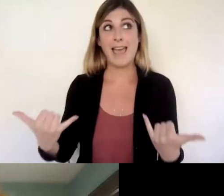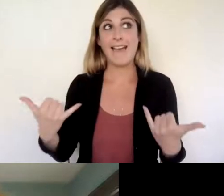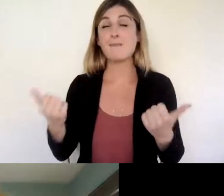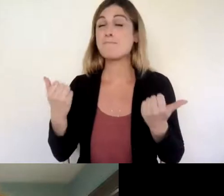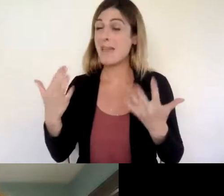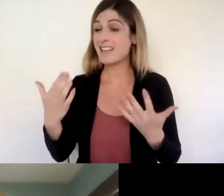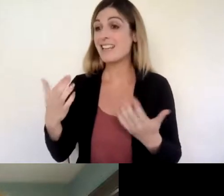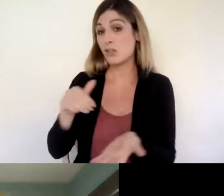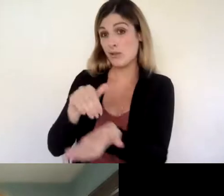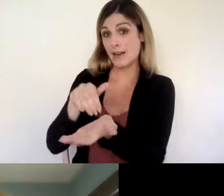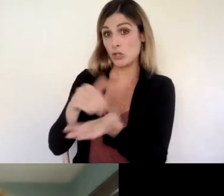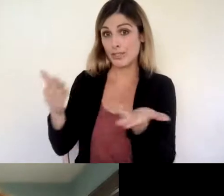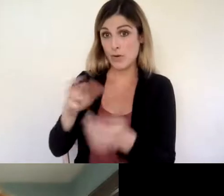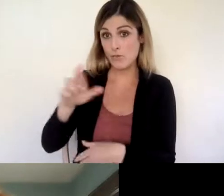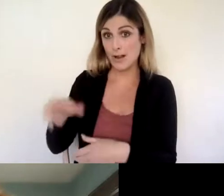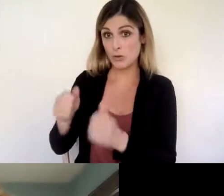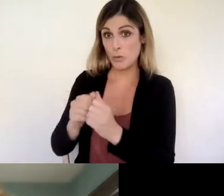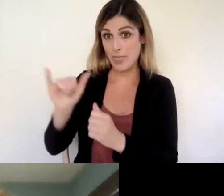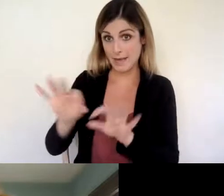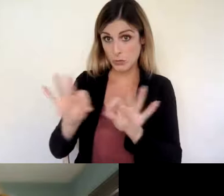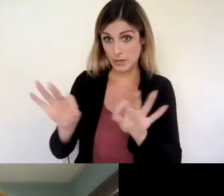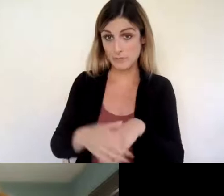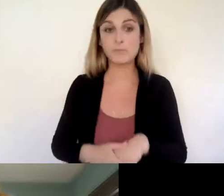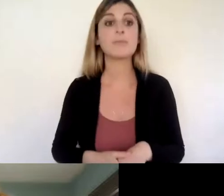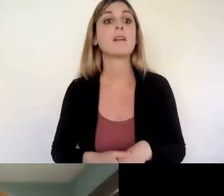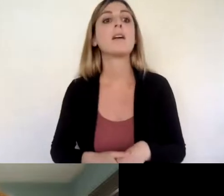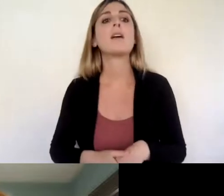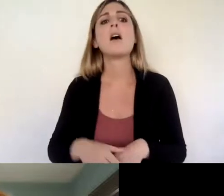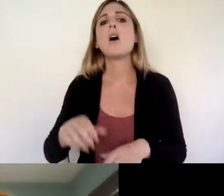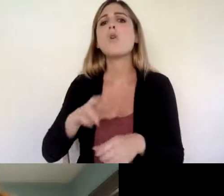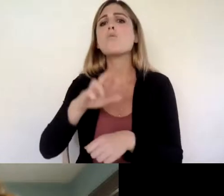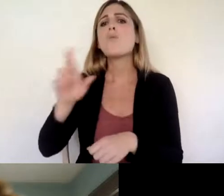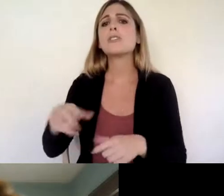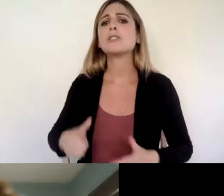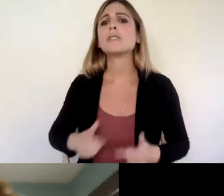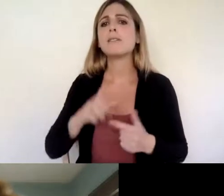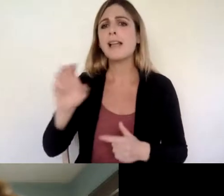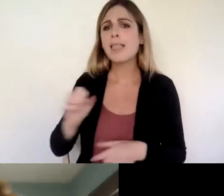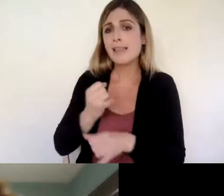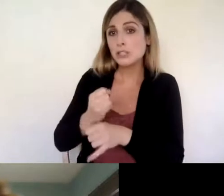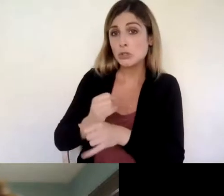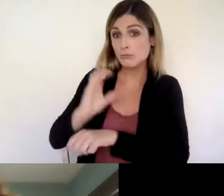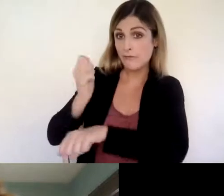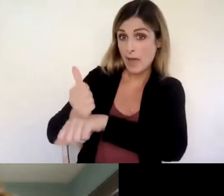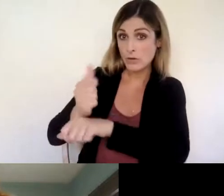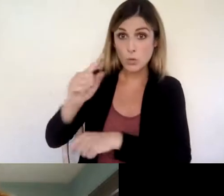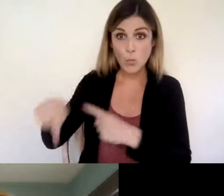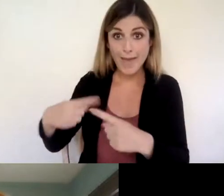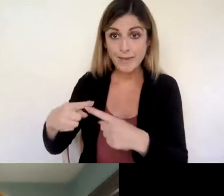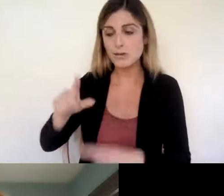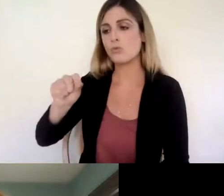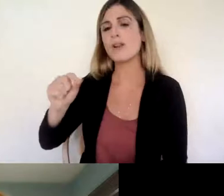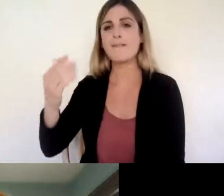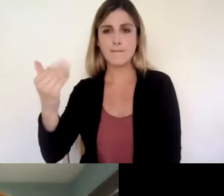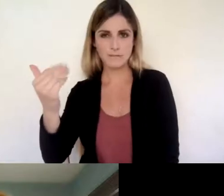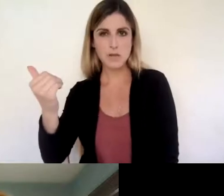about that. Just a little bit about Rochester Lifestyle Medicine Institute. We've been around since 2015, and we run a number